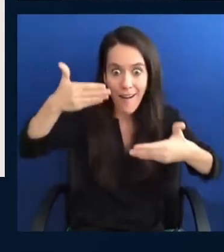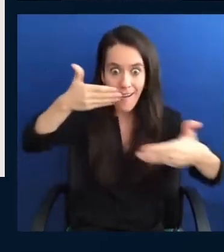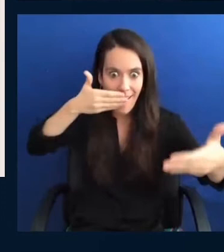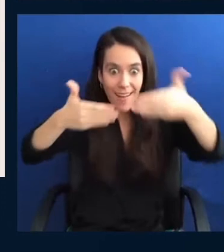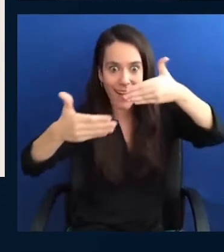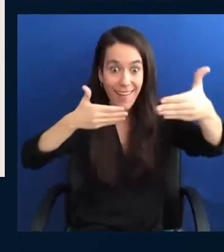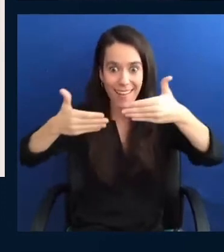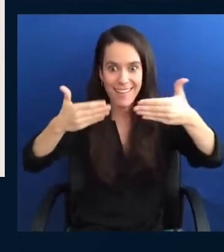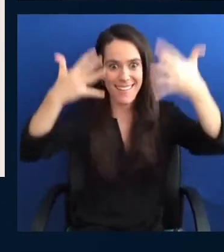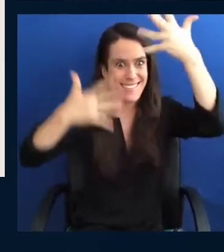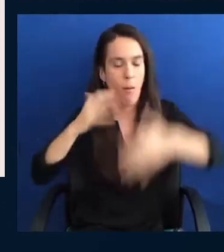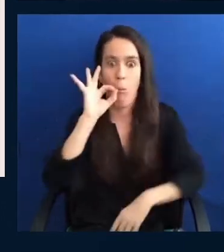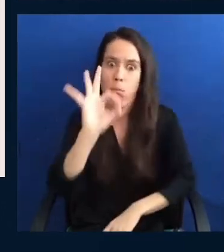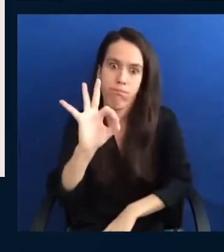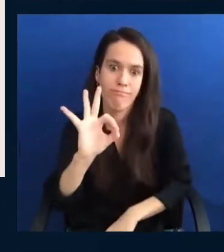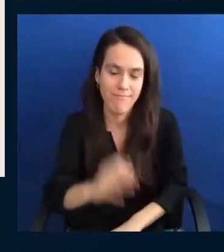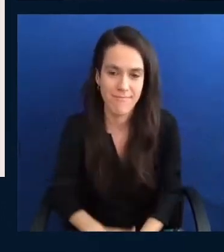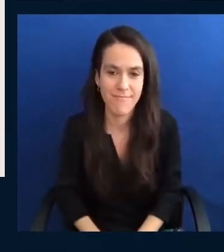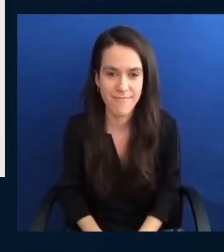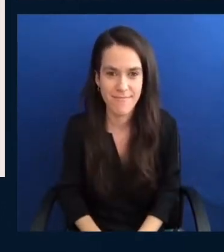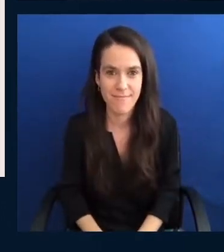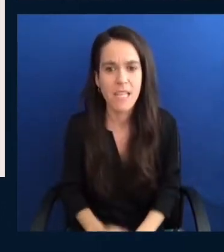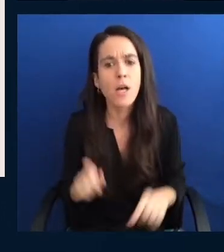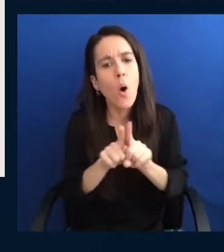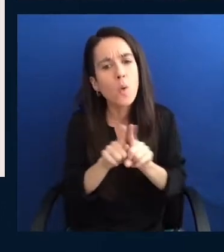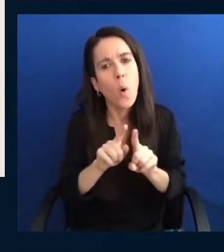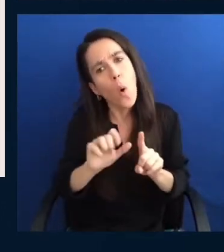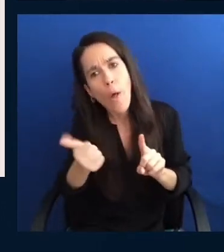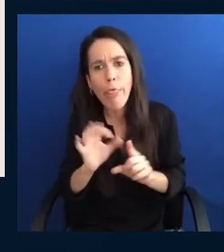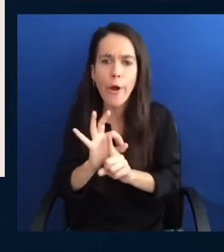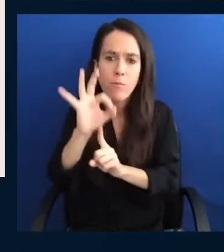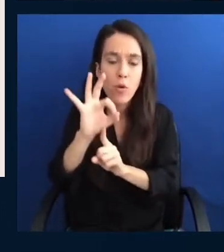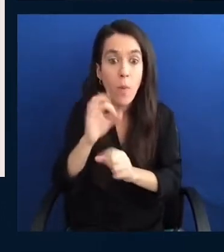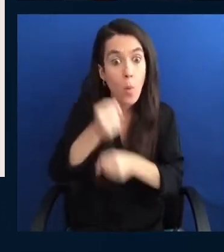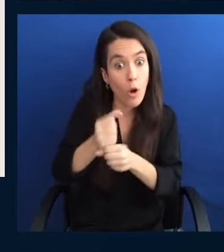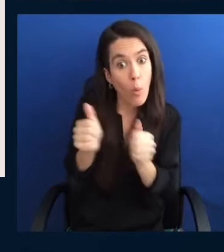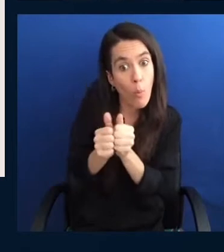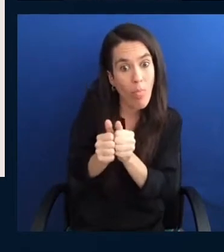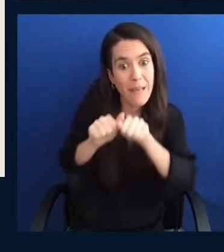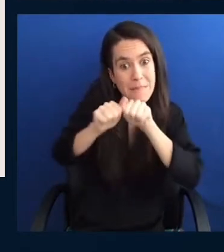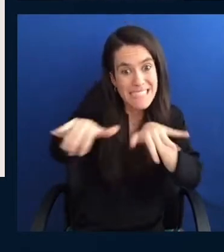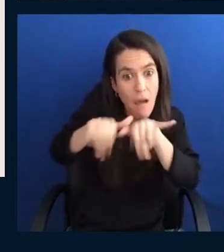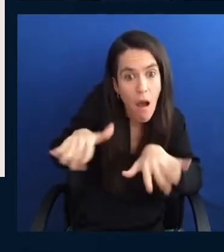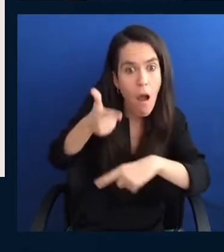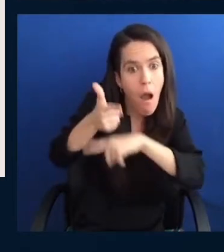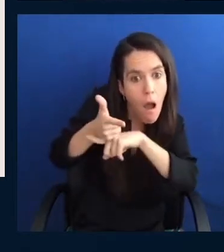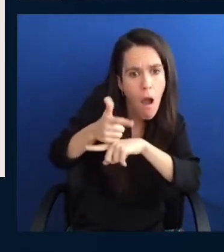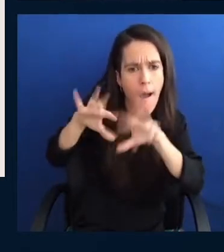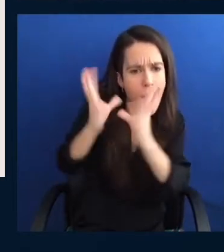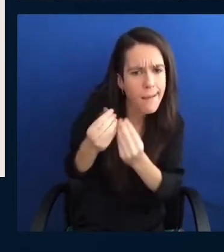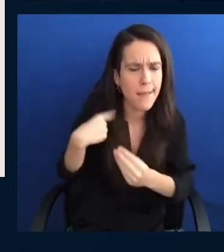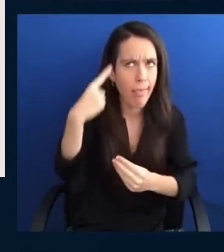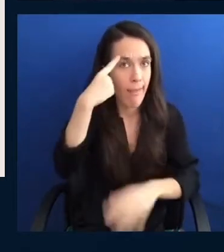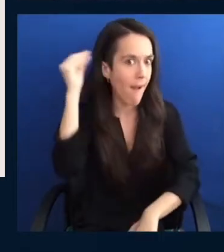great. There's also some nice improvements to working with media, working with the grid and cropping and all that kind of stuff. So lots of